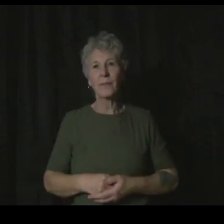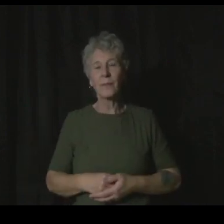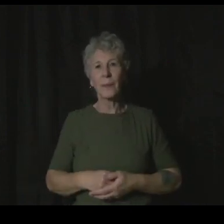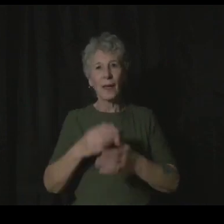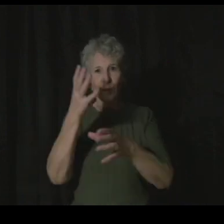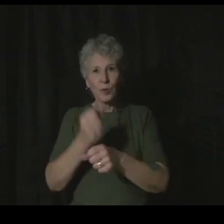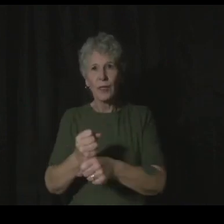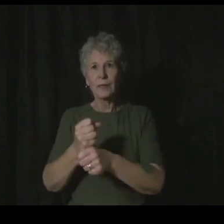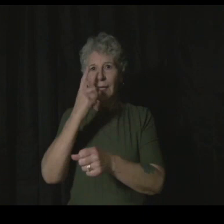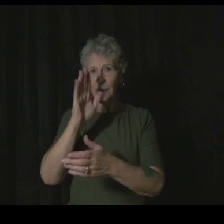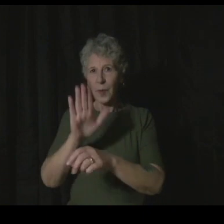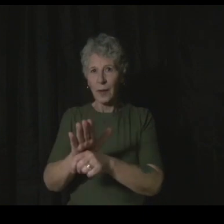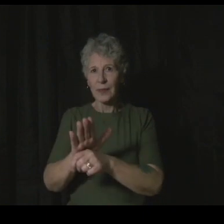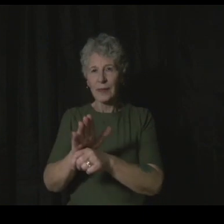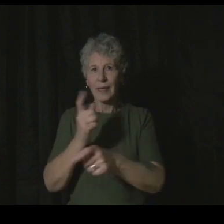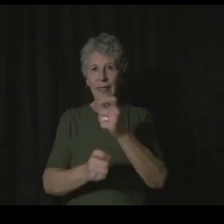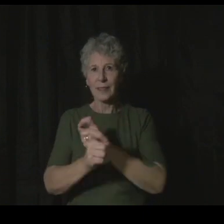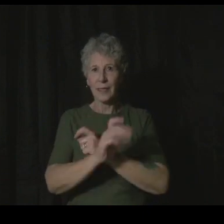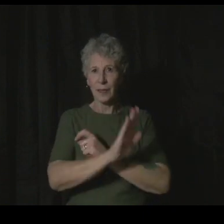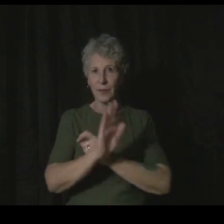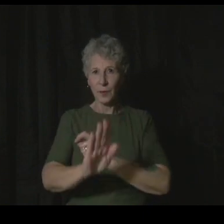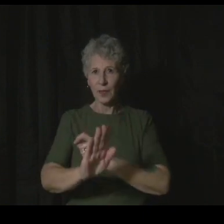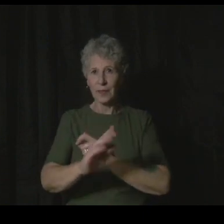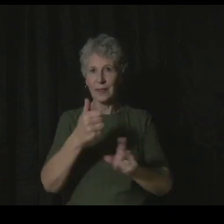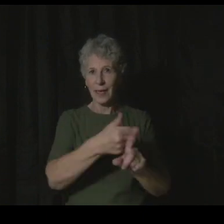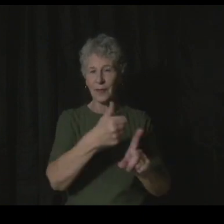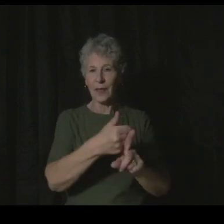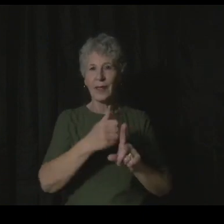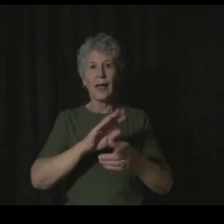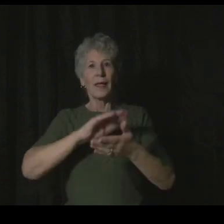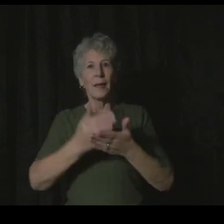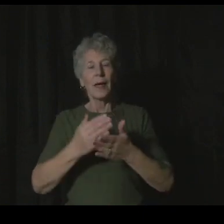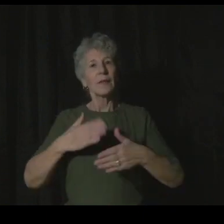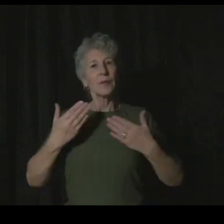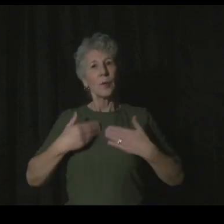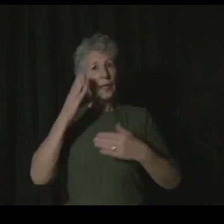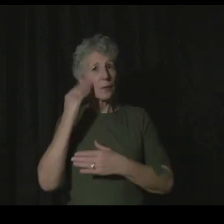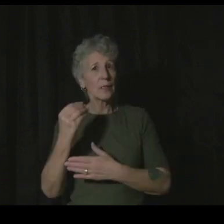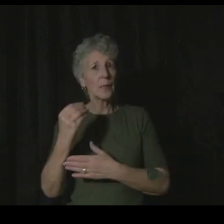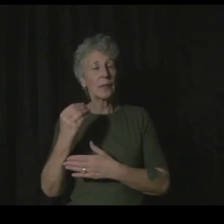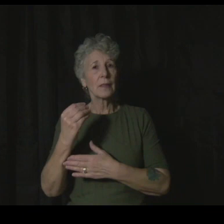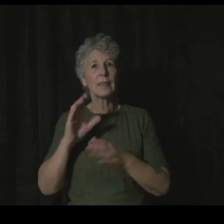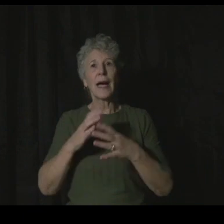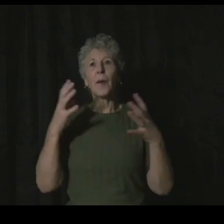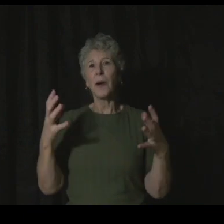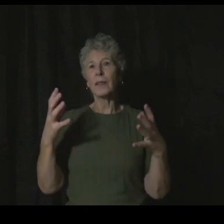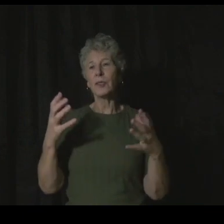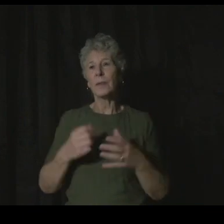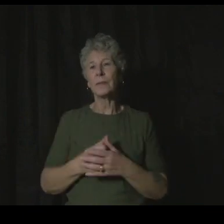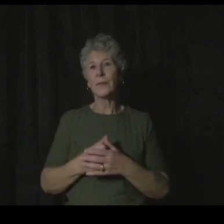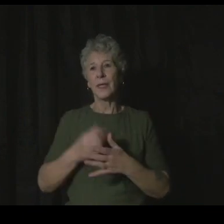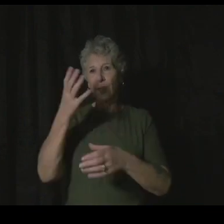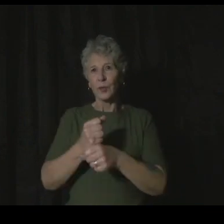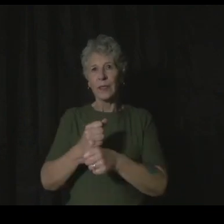to trust his promises rather than yourself. And the amount of joy you experience is how much you trust the